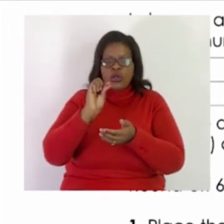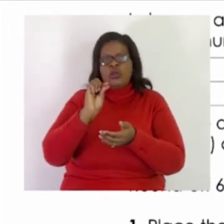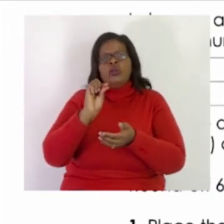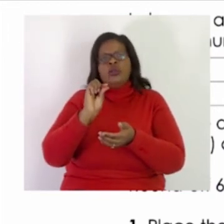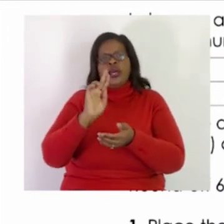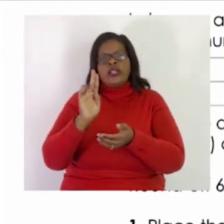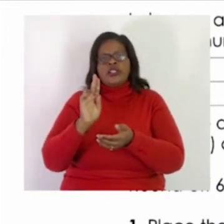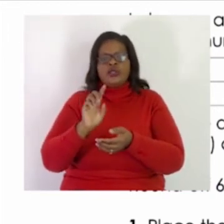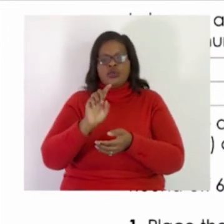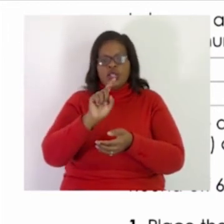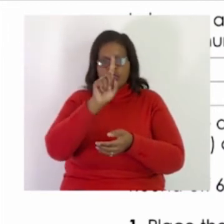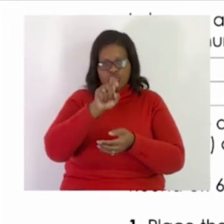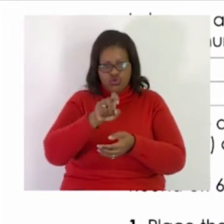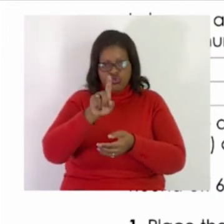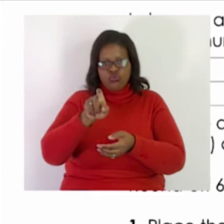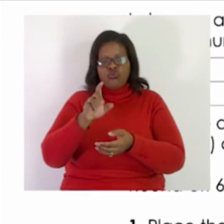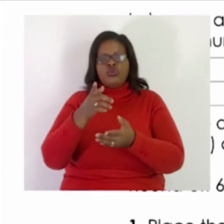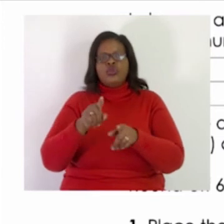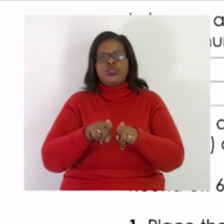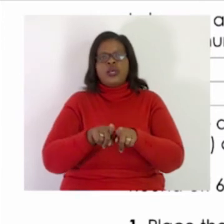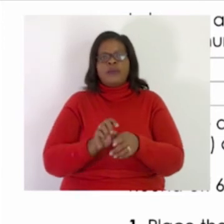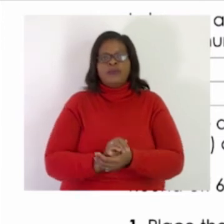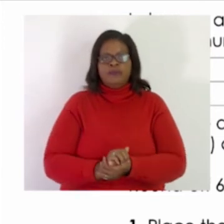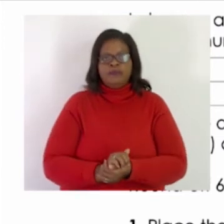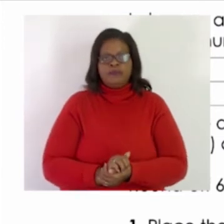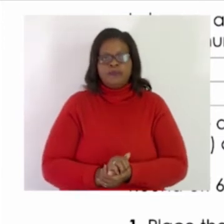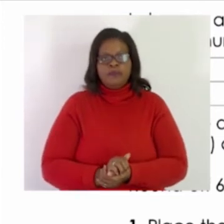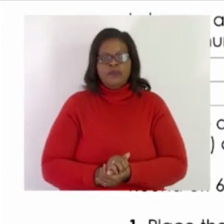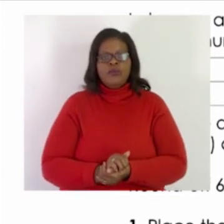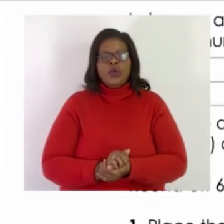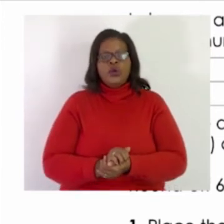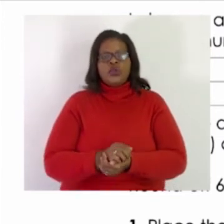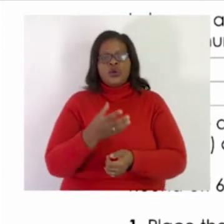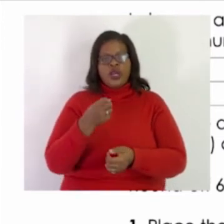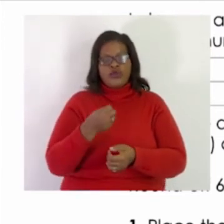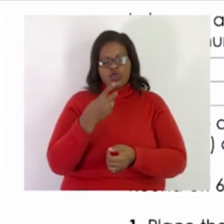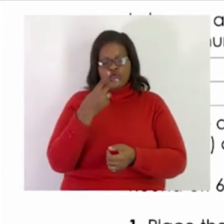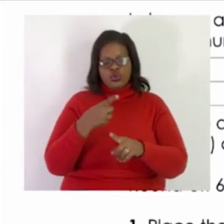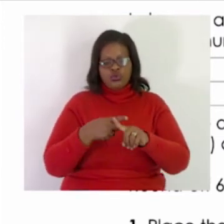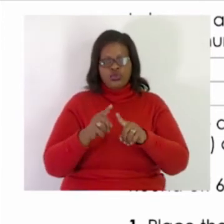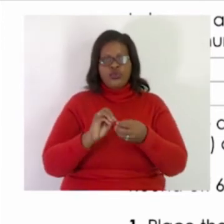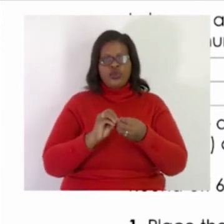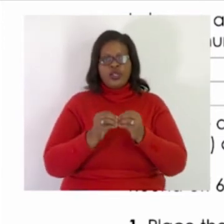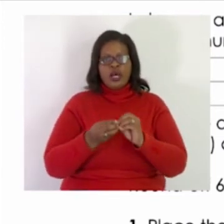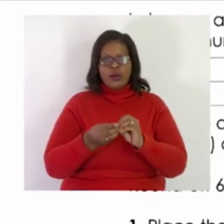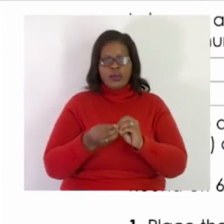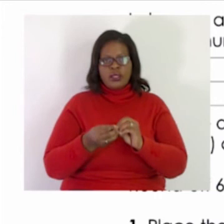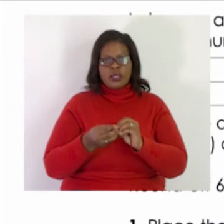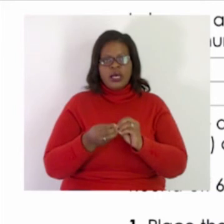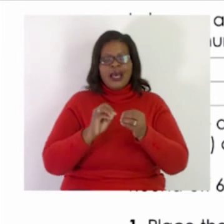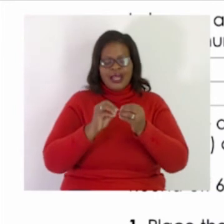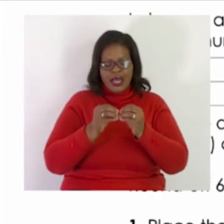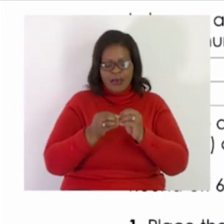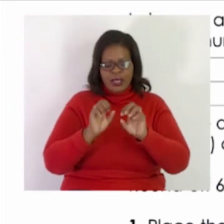Then the notes which are below. First, there are two types of numbers. Those numbers that can score